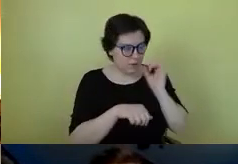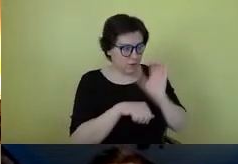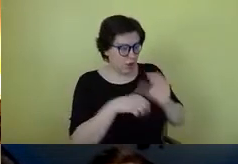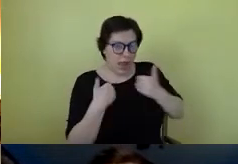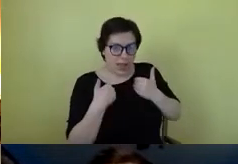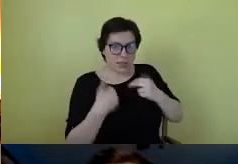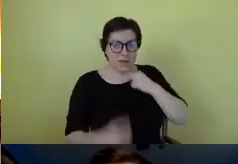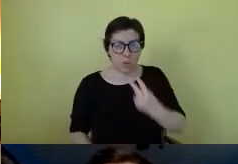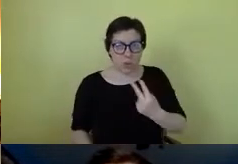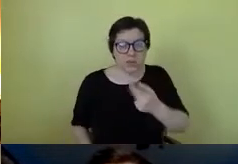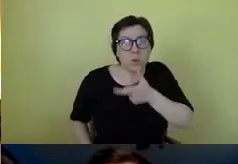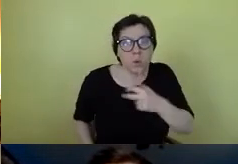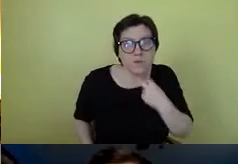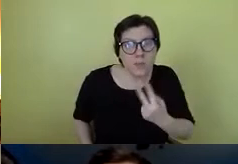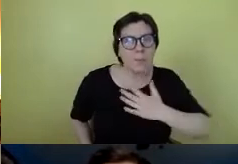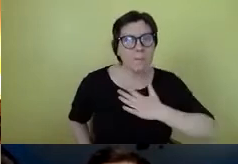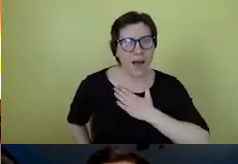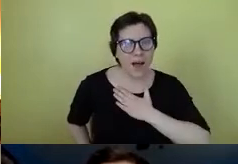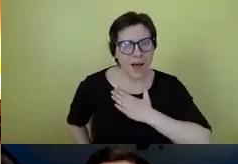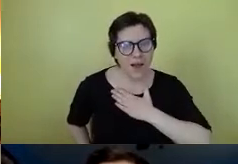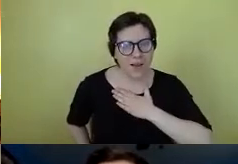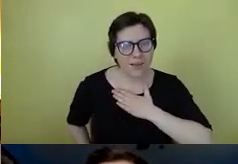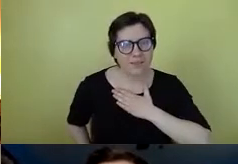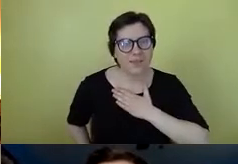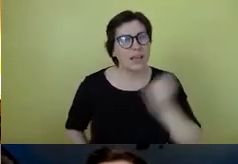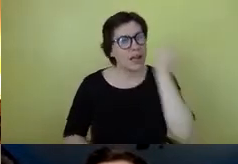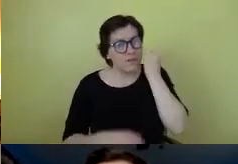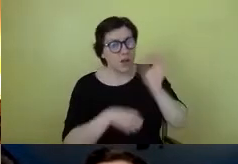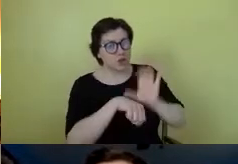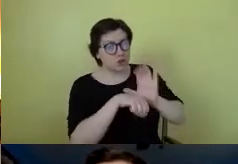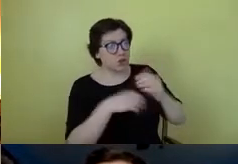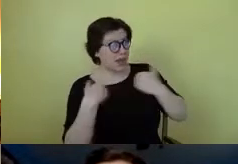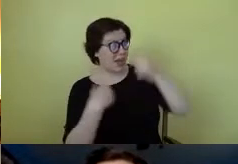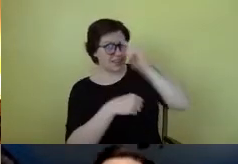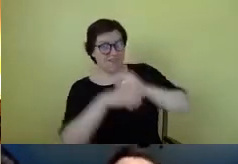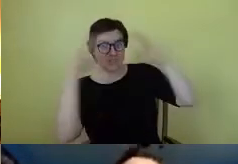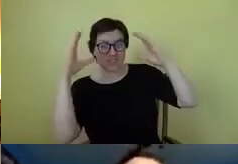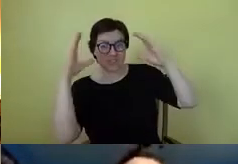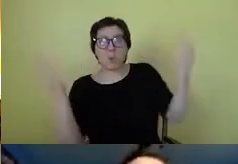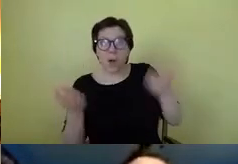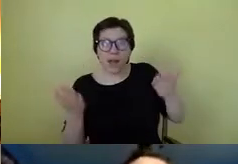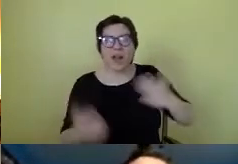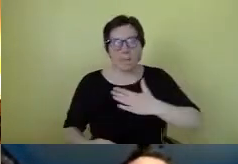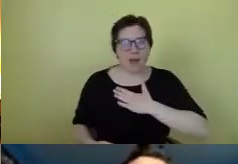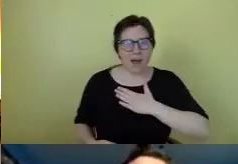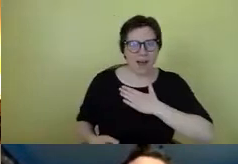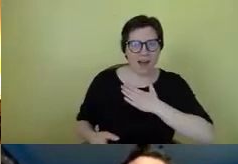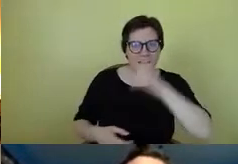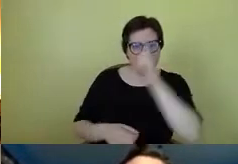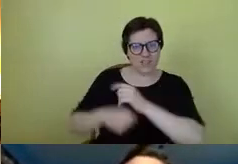it's My voice. If the church has any vision, it's My vision. If the church has